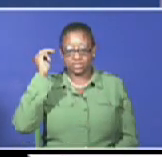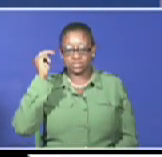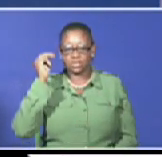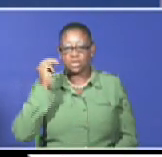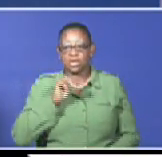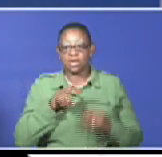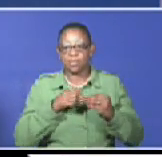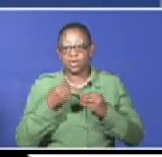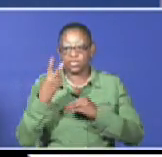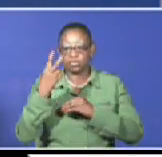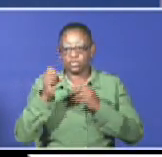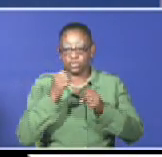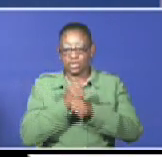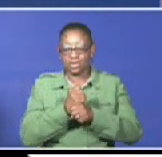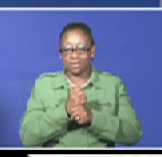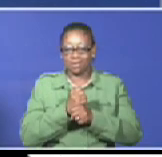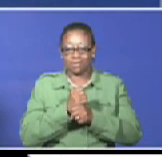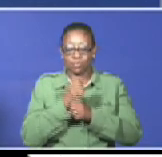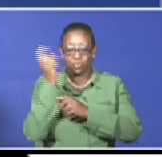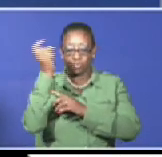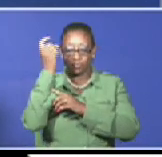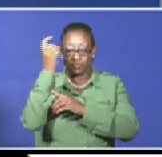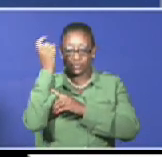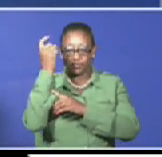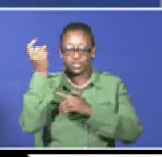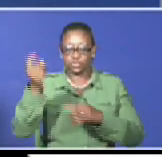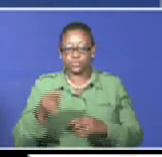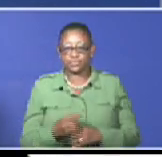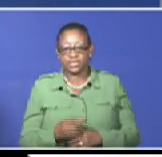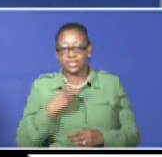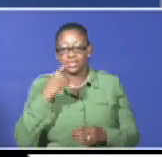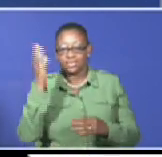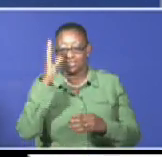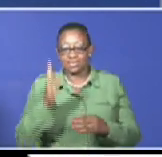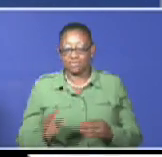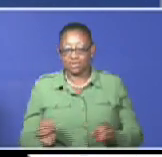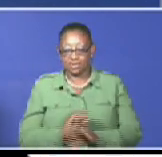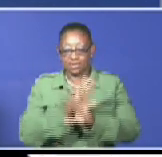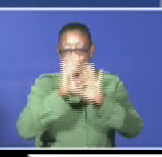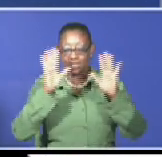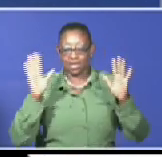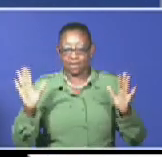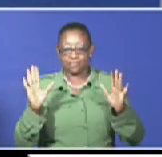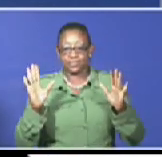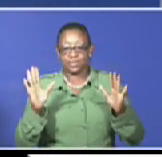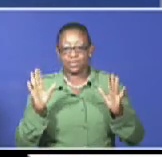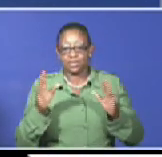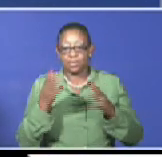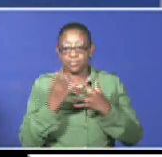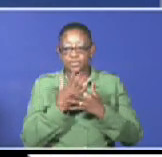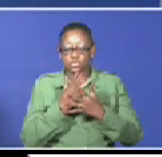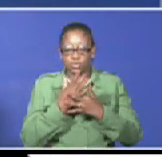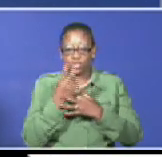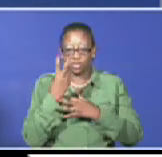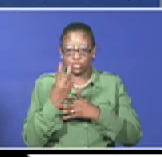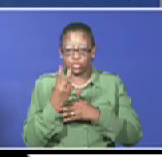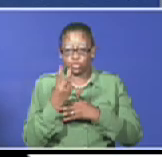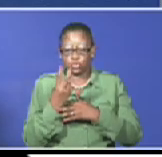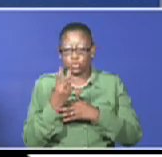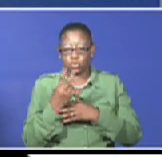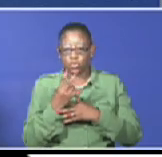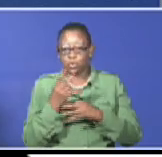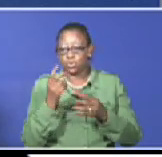party's two-year anniversary in office. The party says never has there been a clearer contrast between the two parties in the